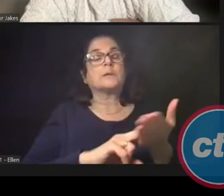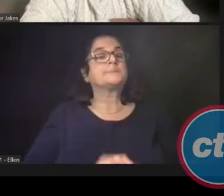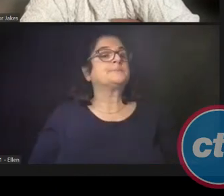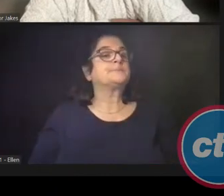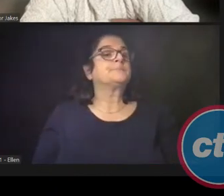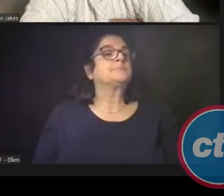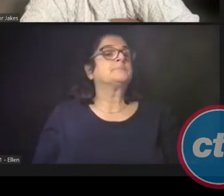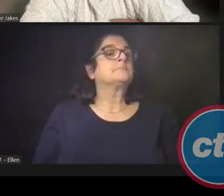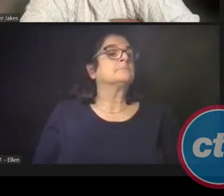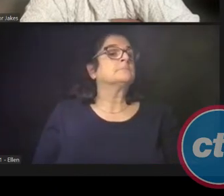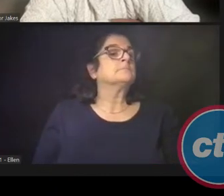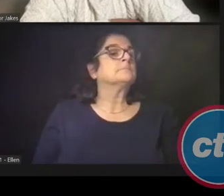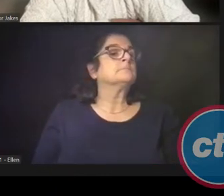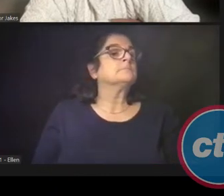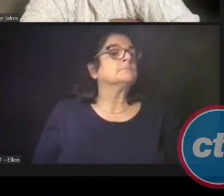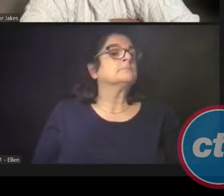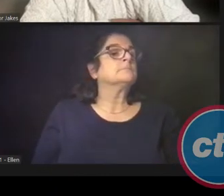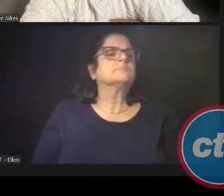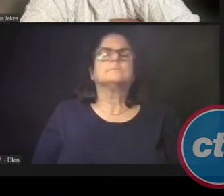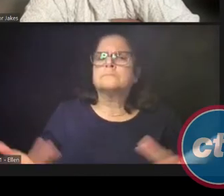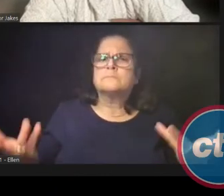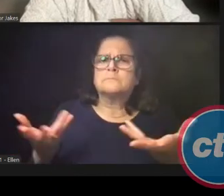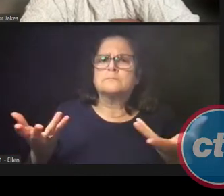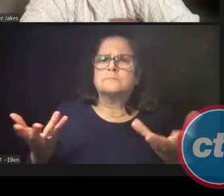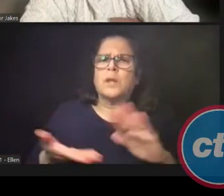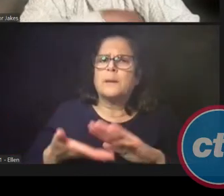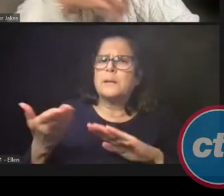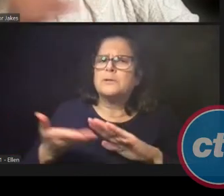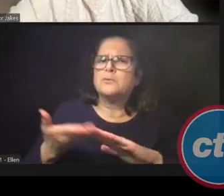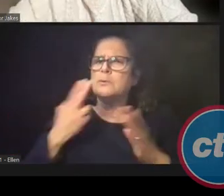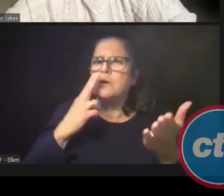What is the administrative contract?